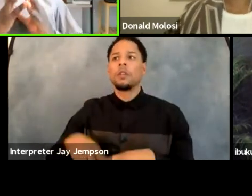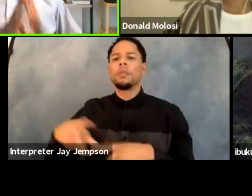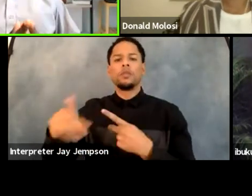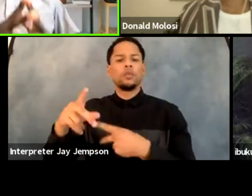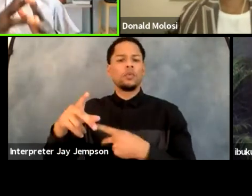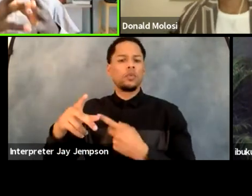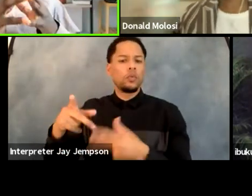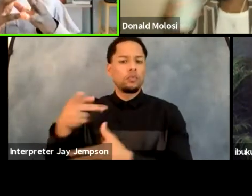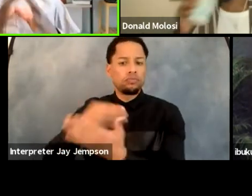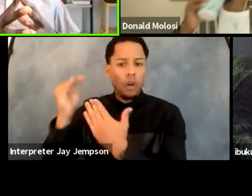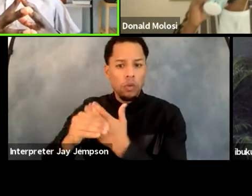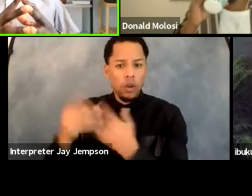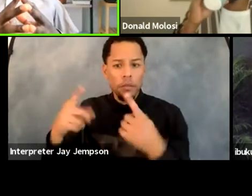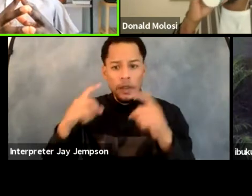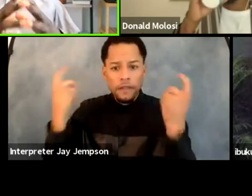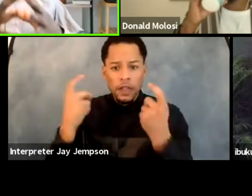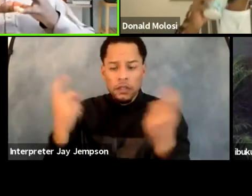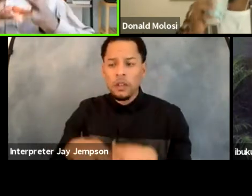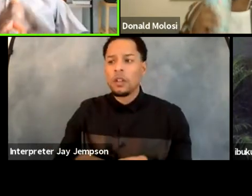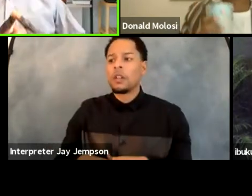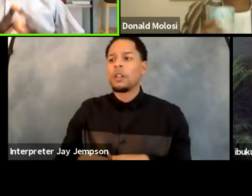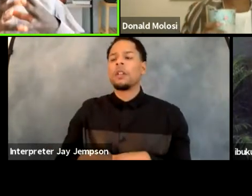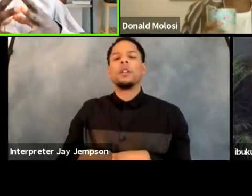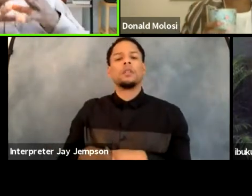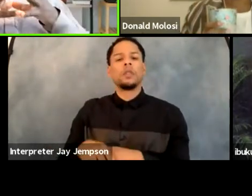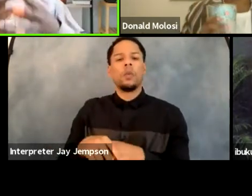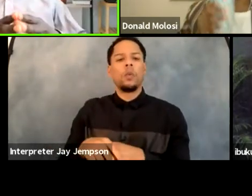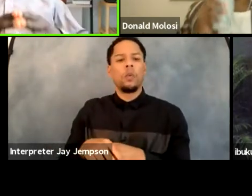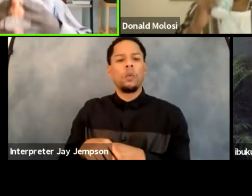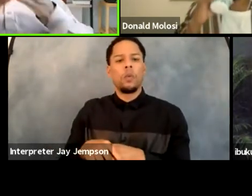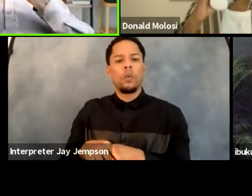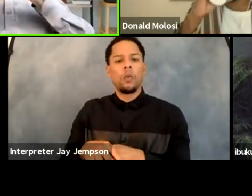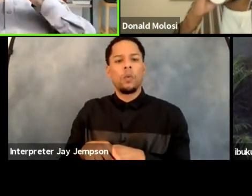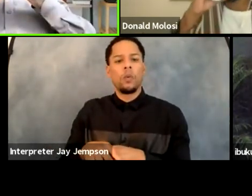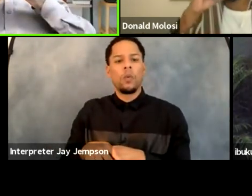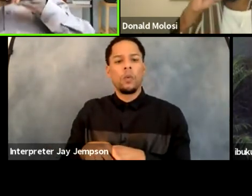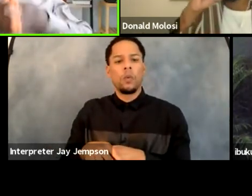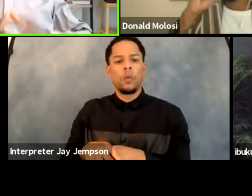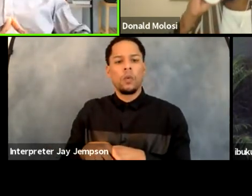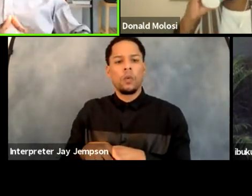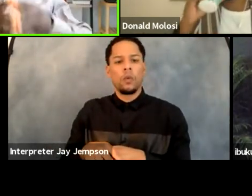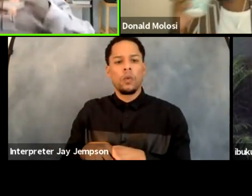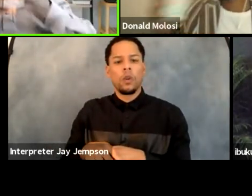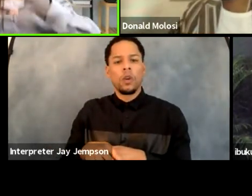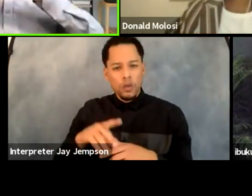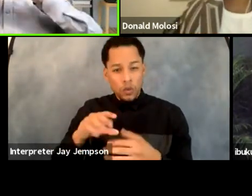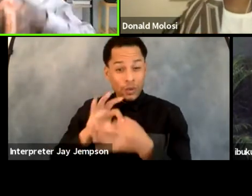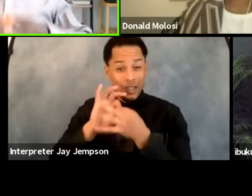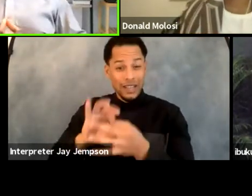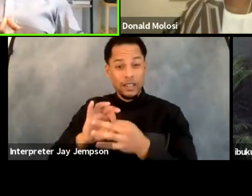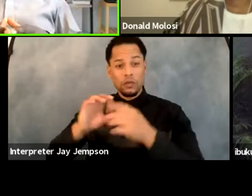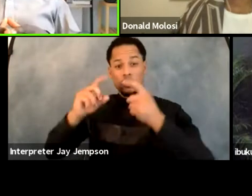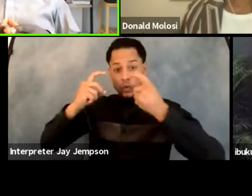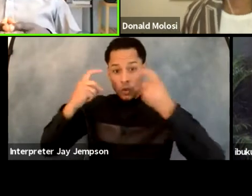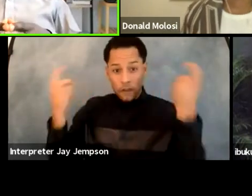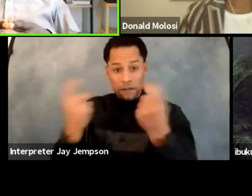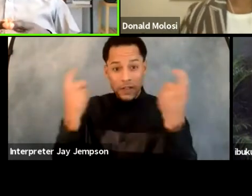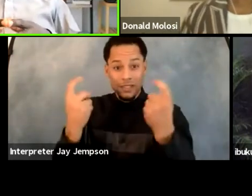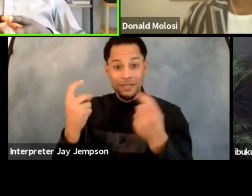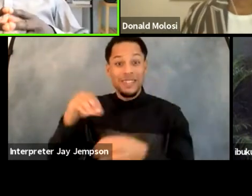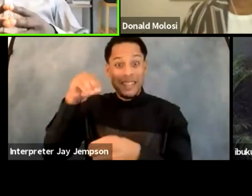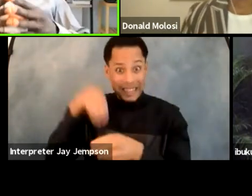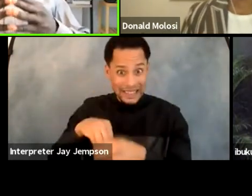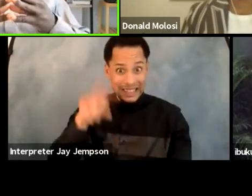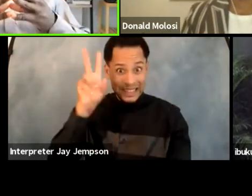does dramaturgy look like in the context of doing a festival in Nigeria, all